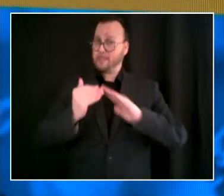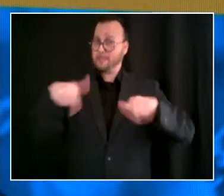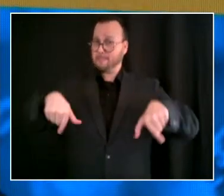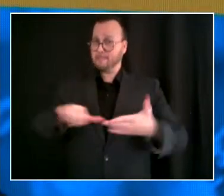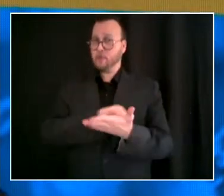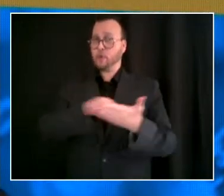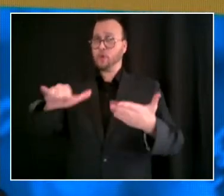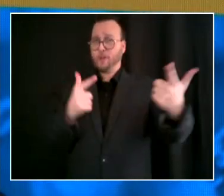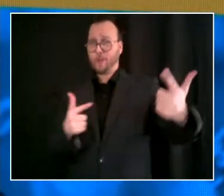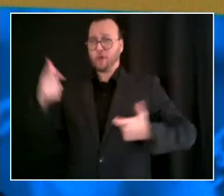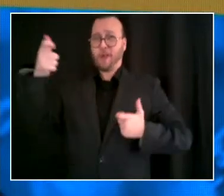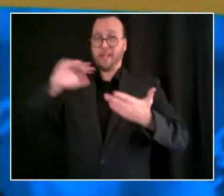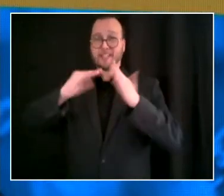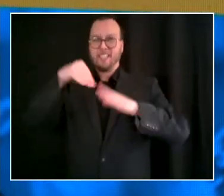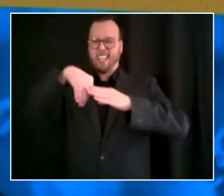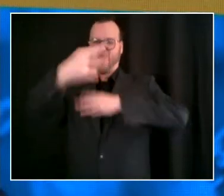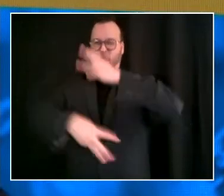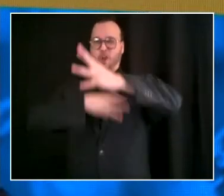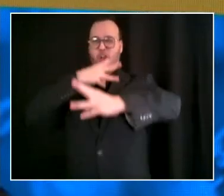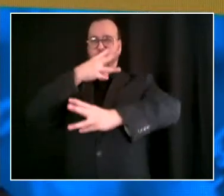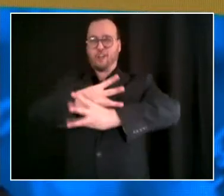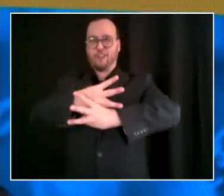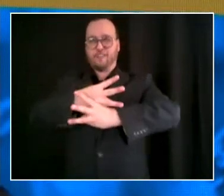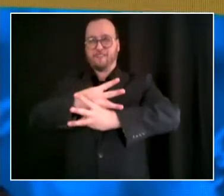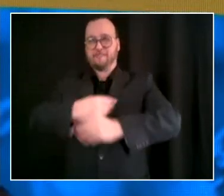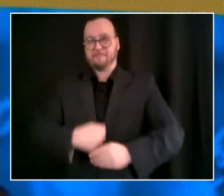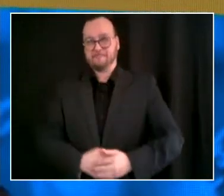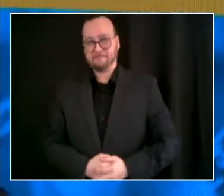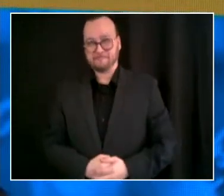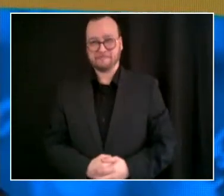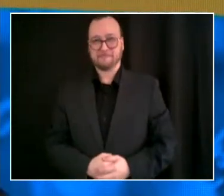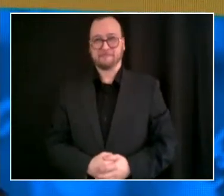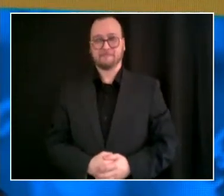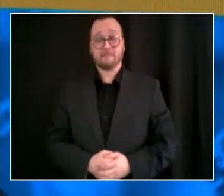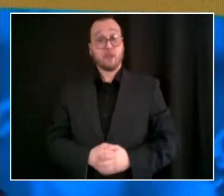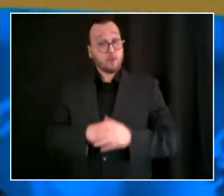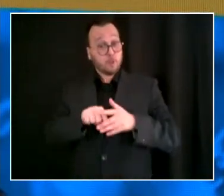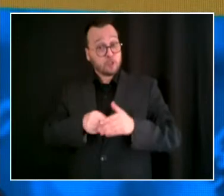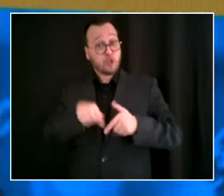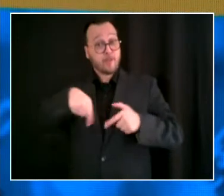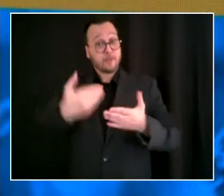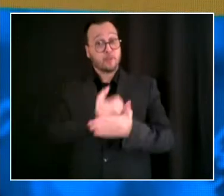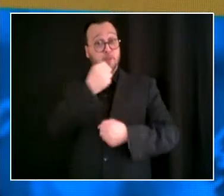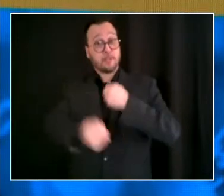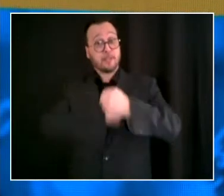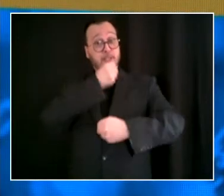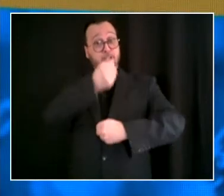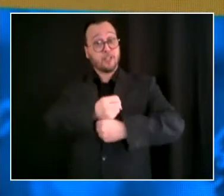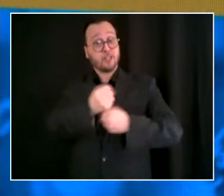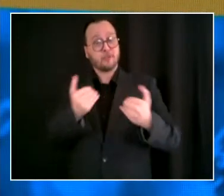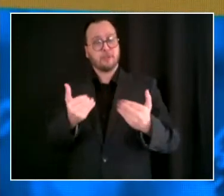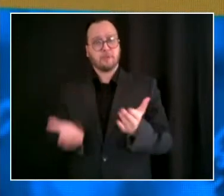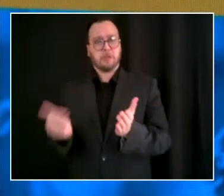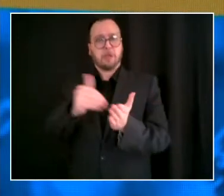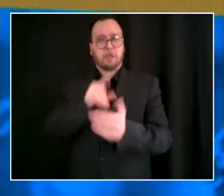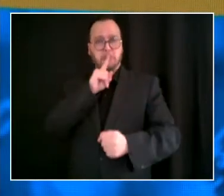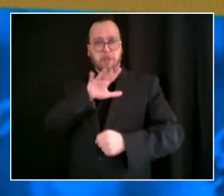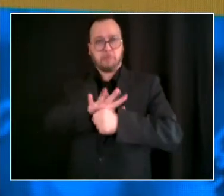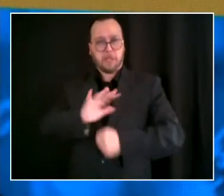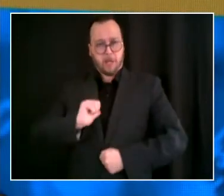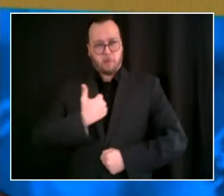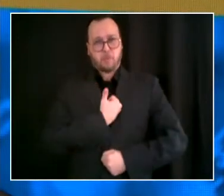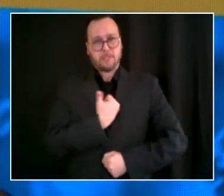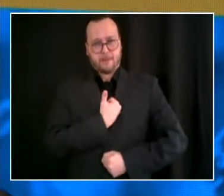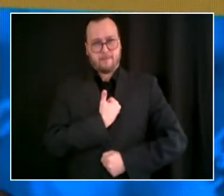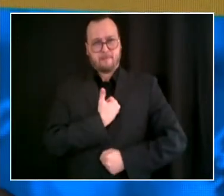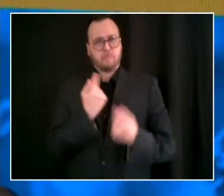greatest city in the world. As we enter this new year, let us recommit ourselves to